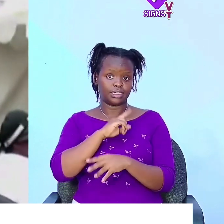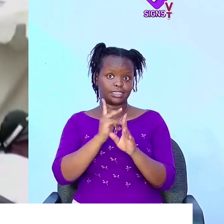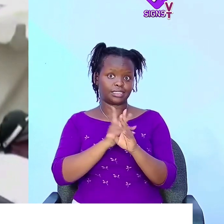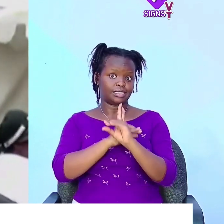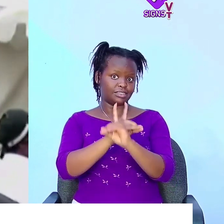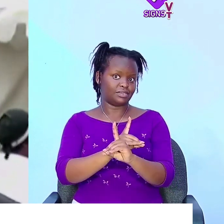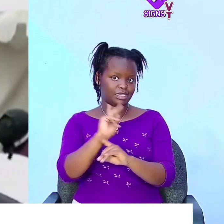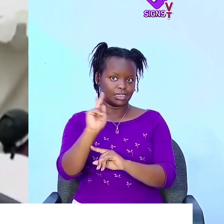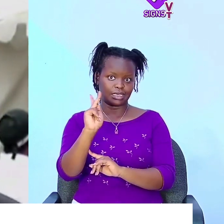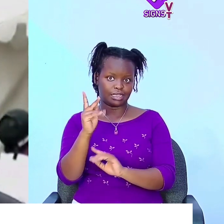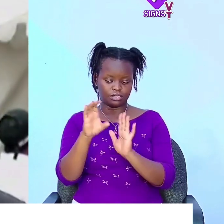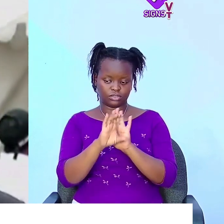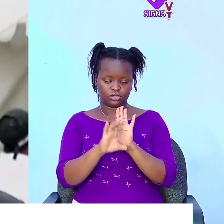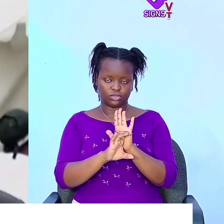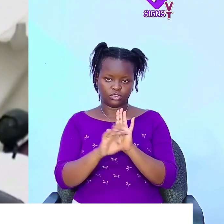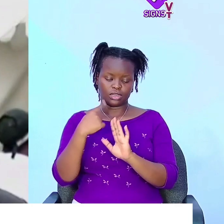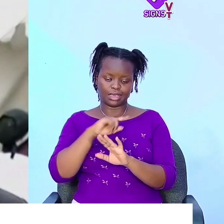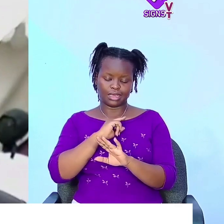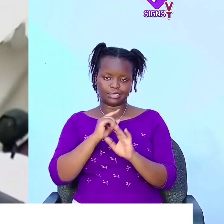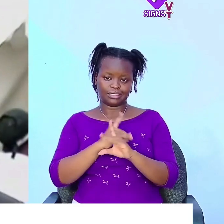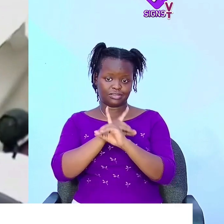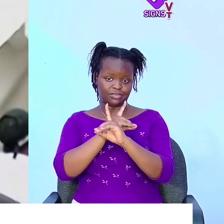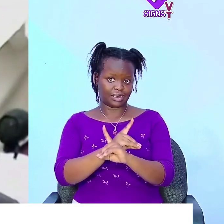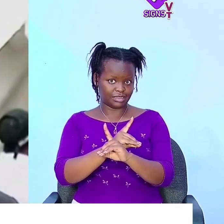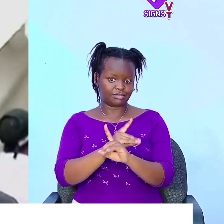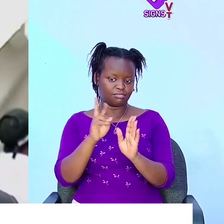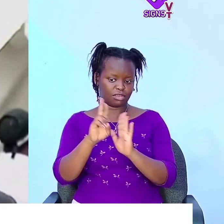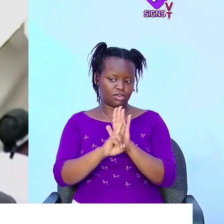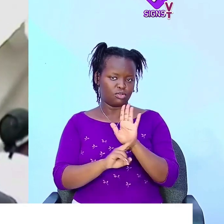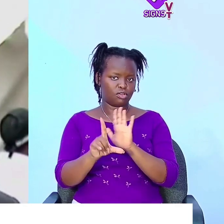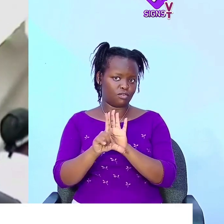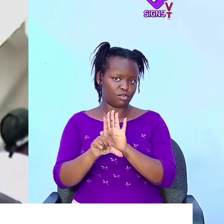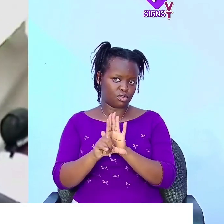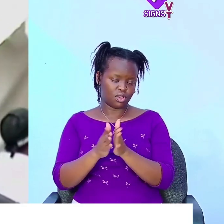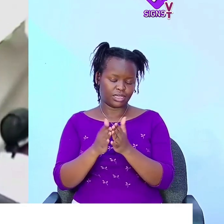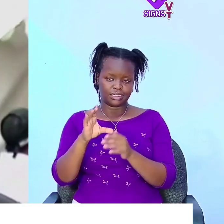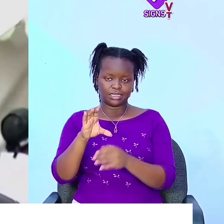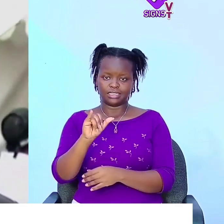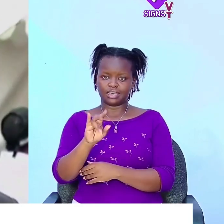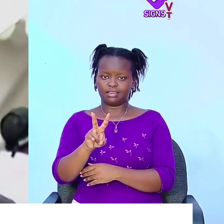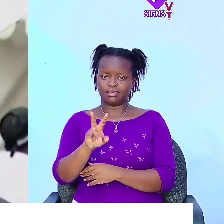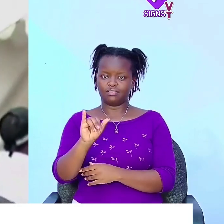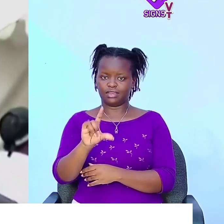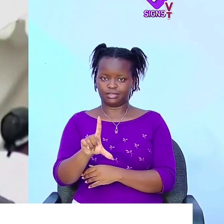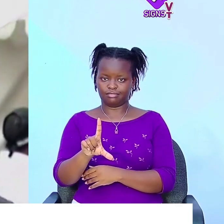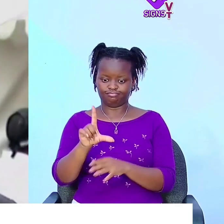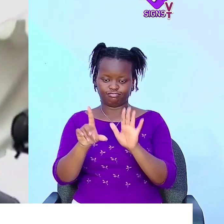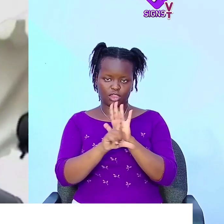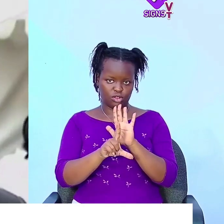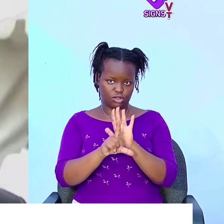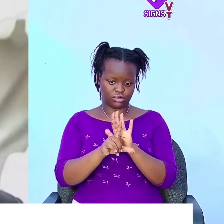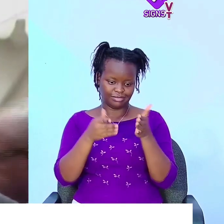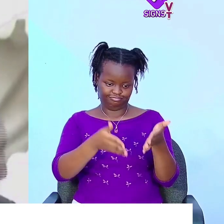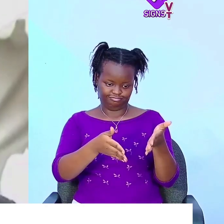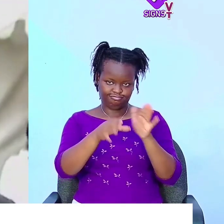the Kenyan Constitution, we defend the rule of law, and that civil liberties that are enshrined in our